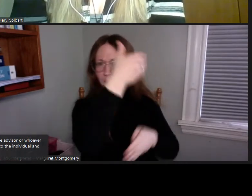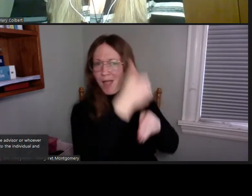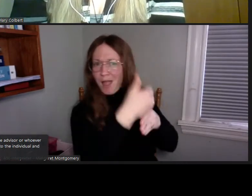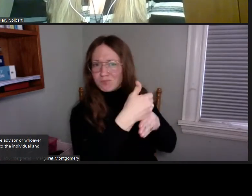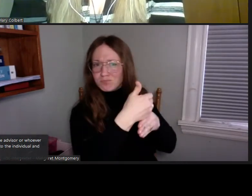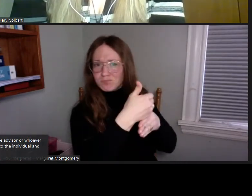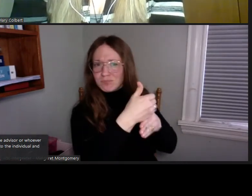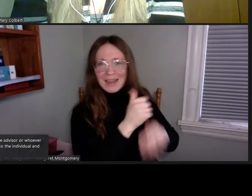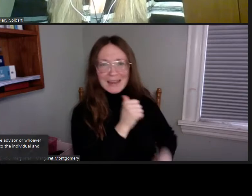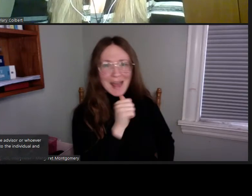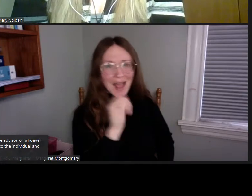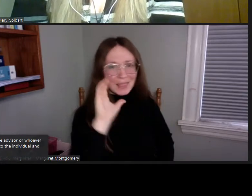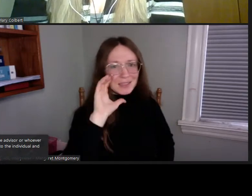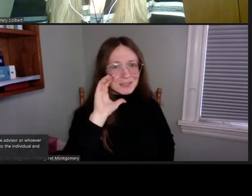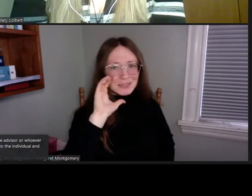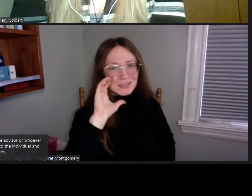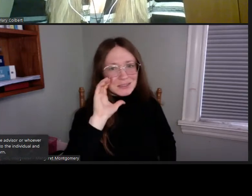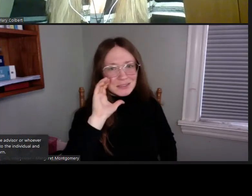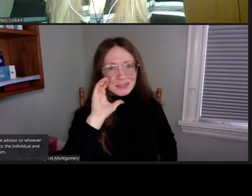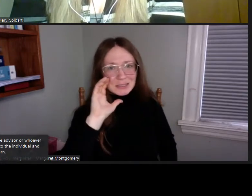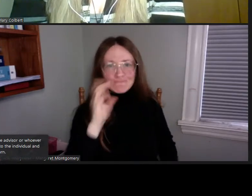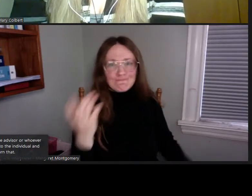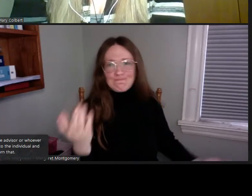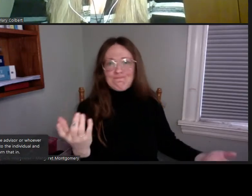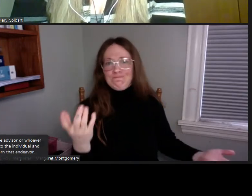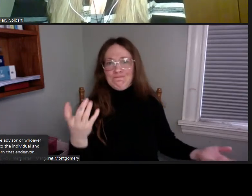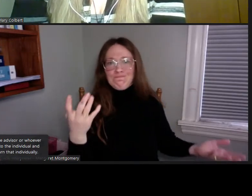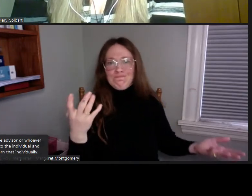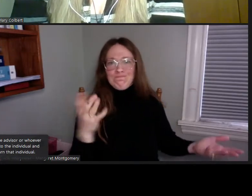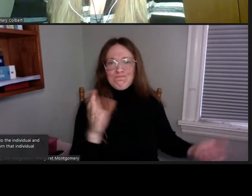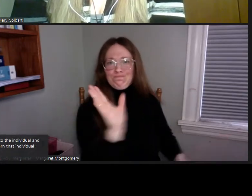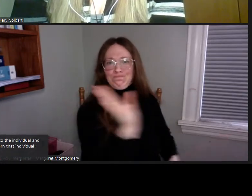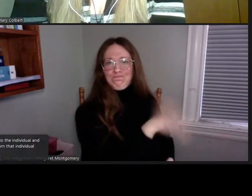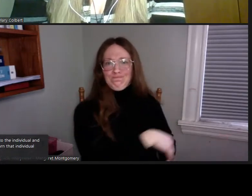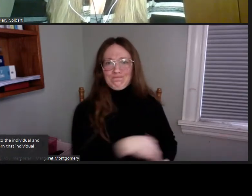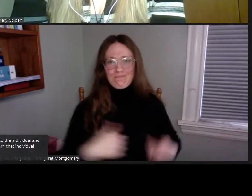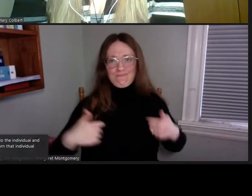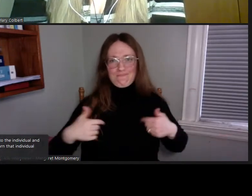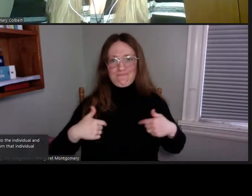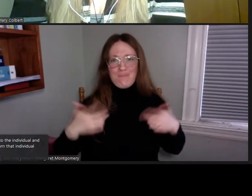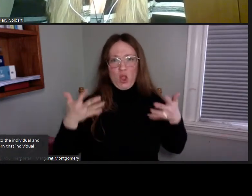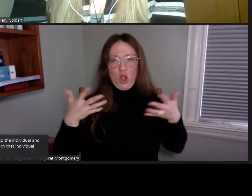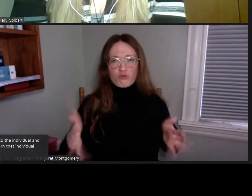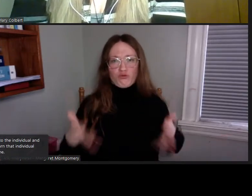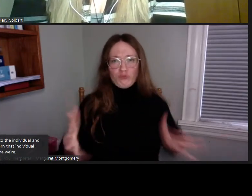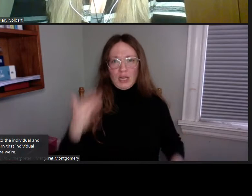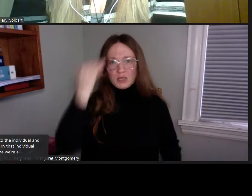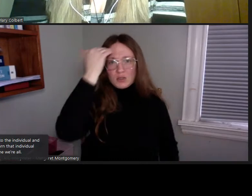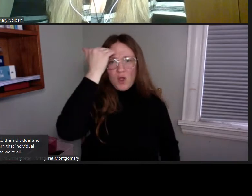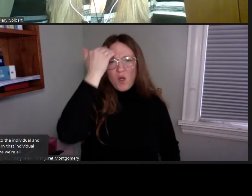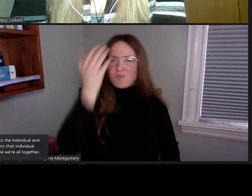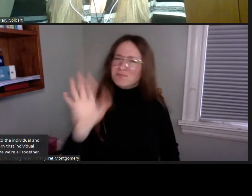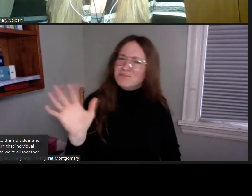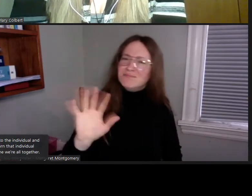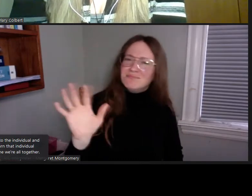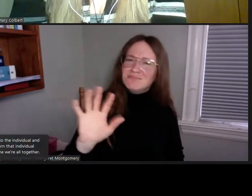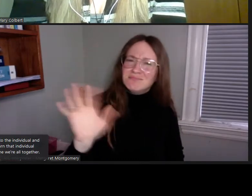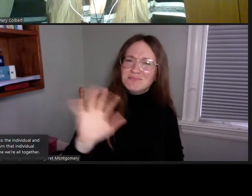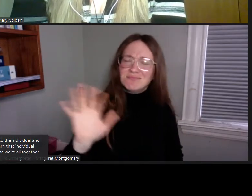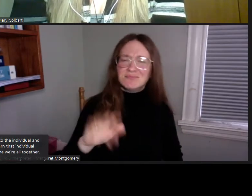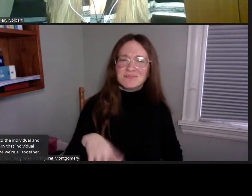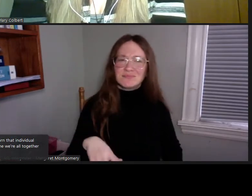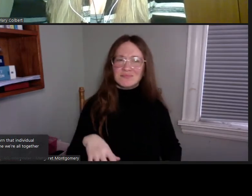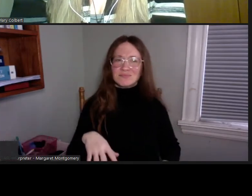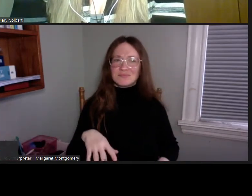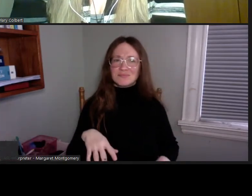the time to learn that individual. Because again, we're all one, we're all together. I